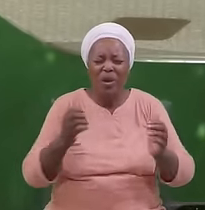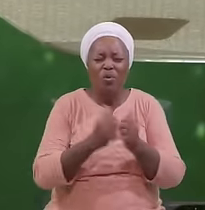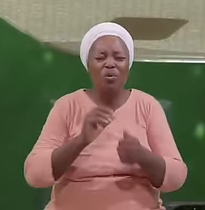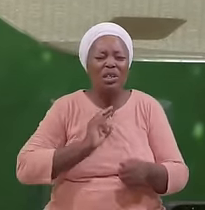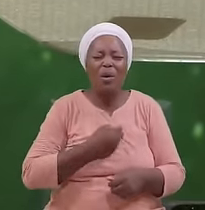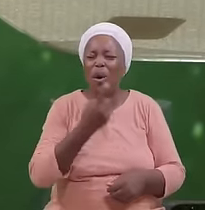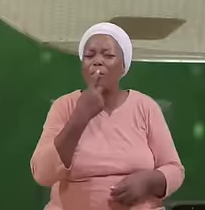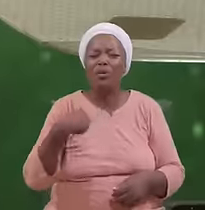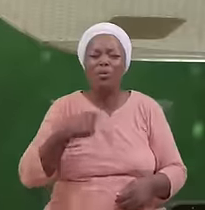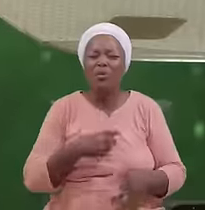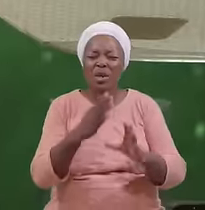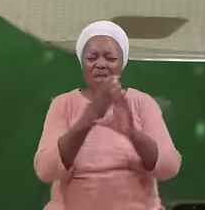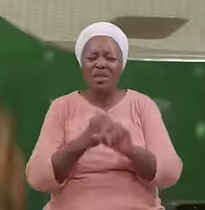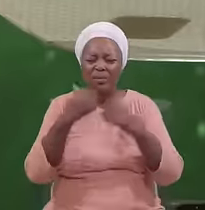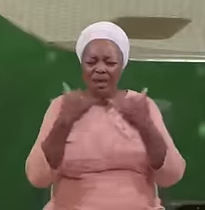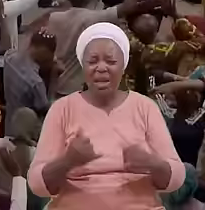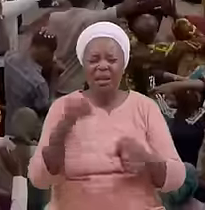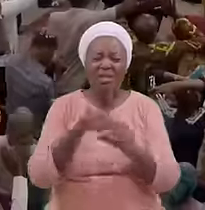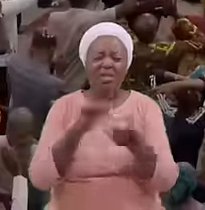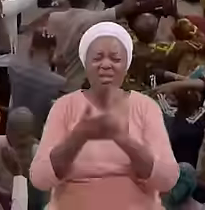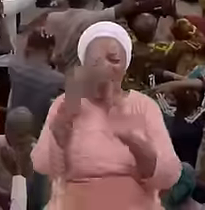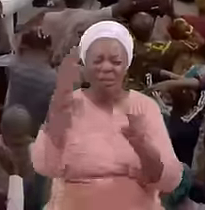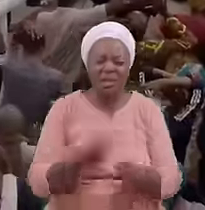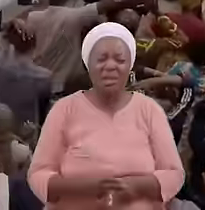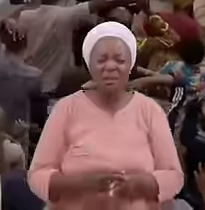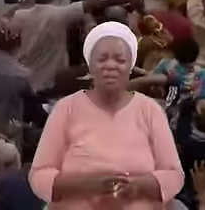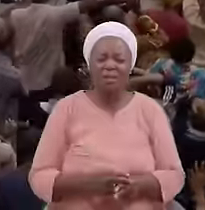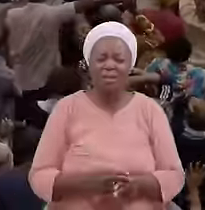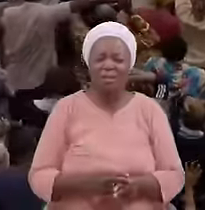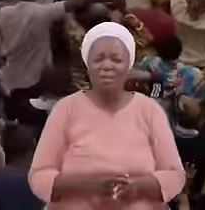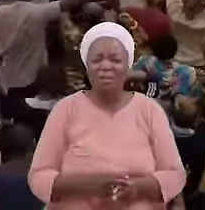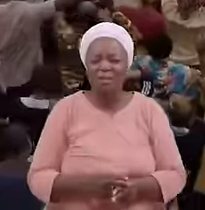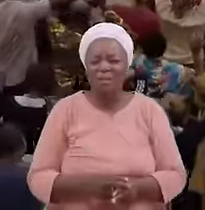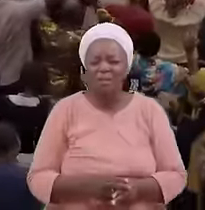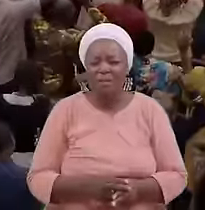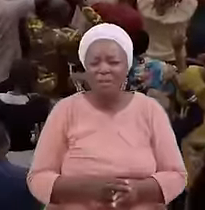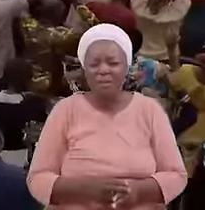receive now in Jesus' name.